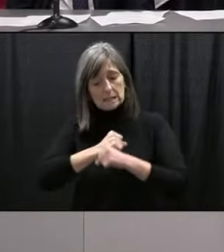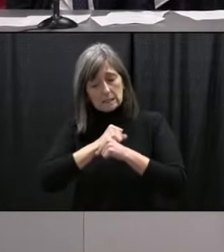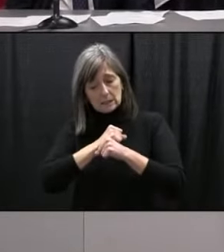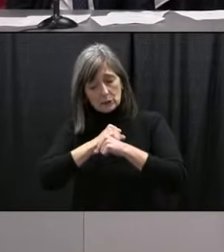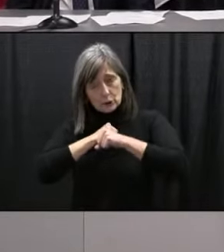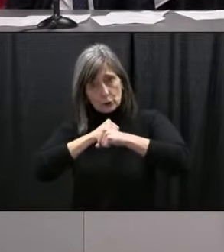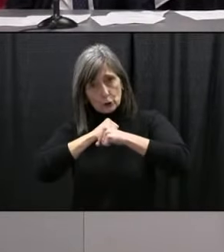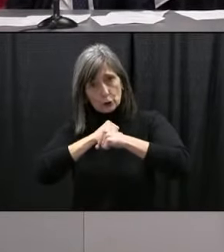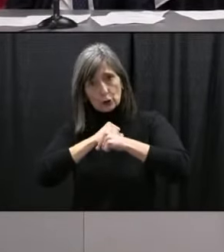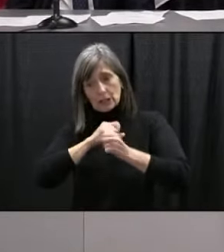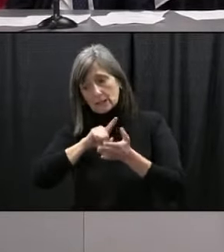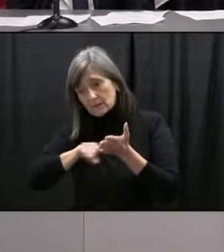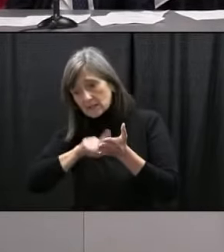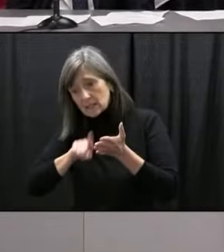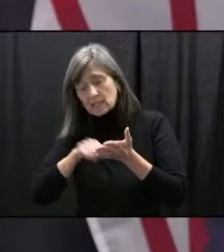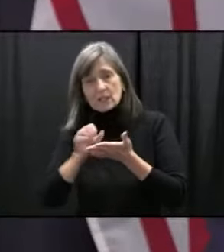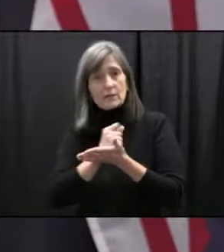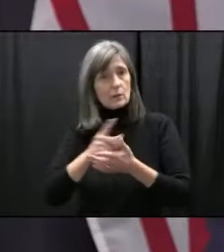active investigations.